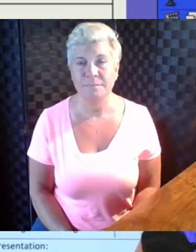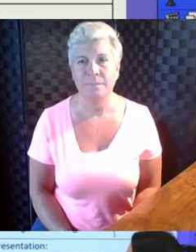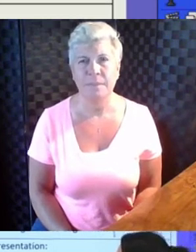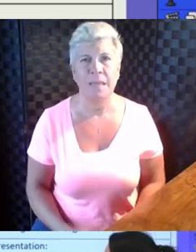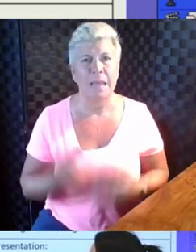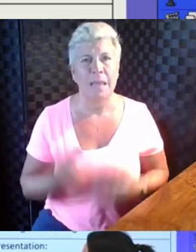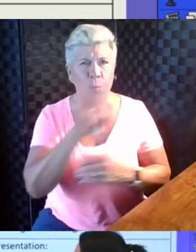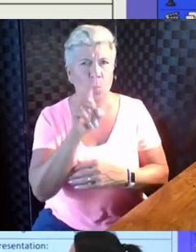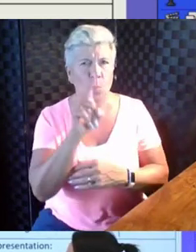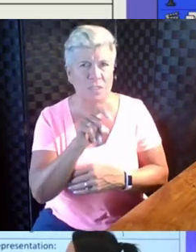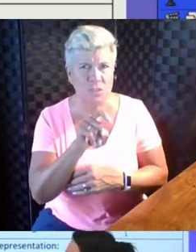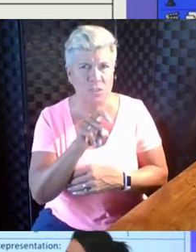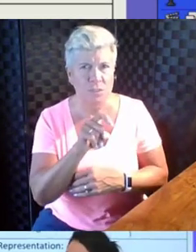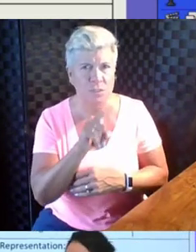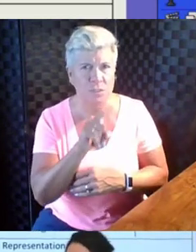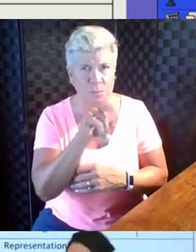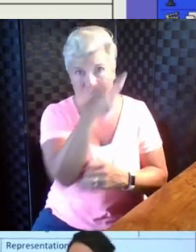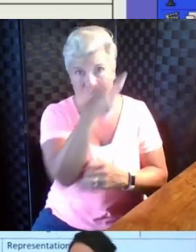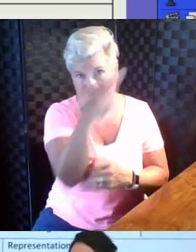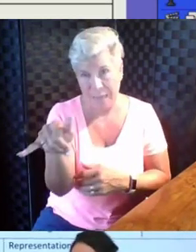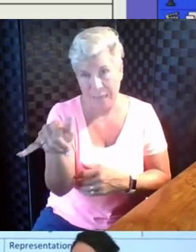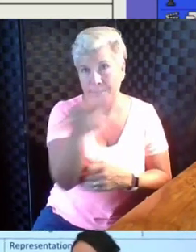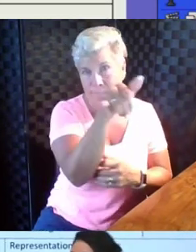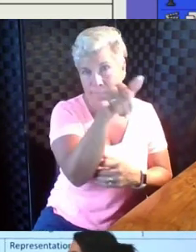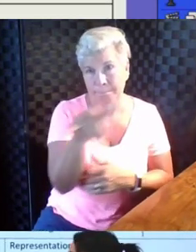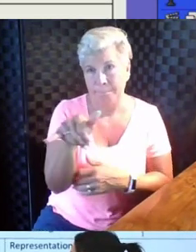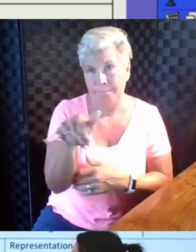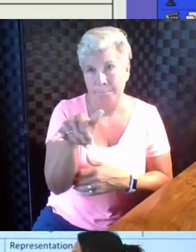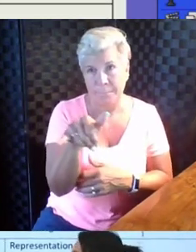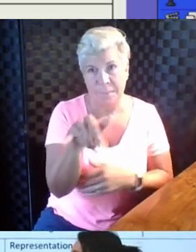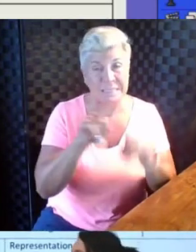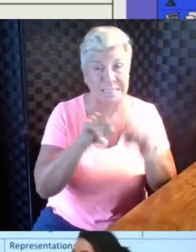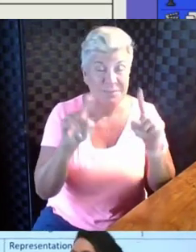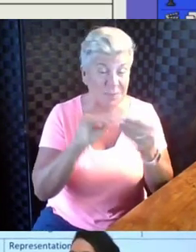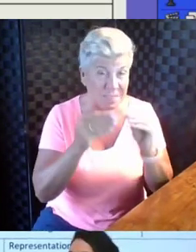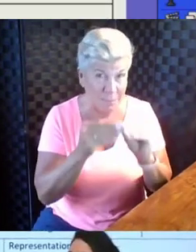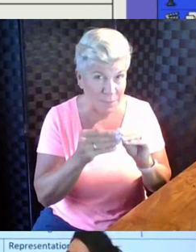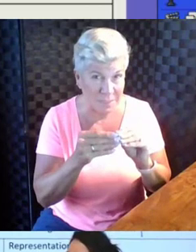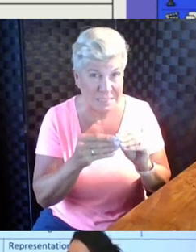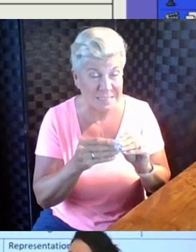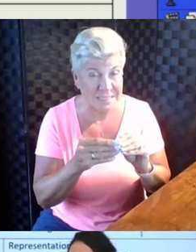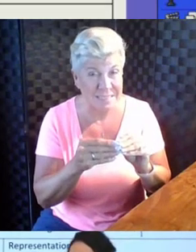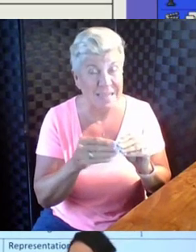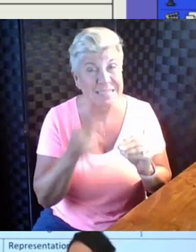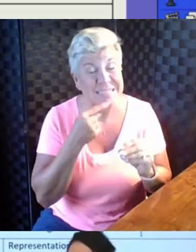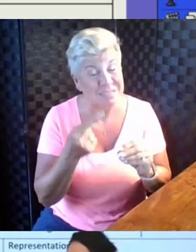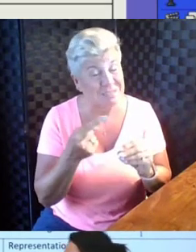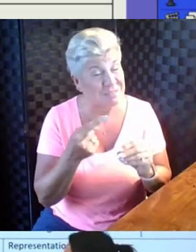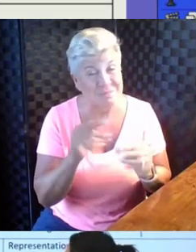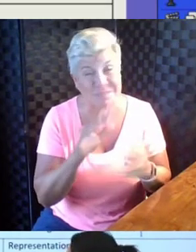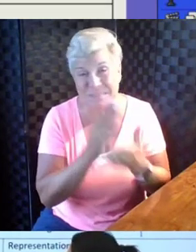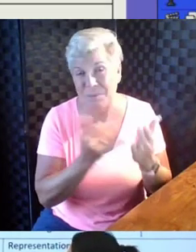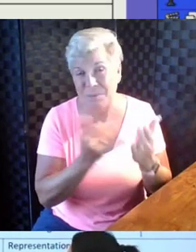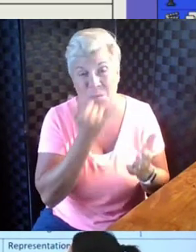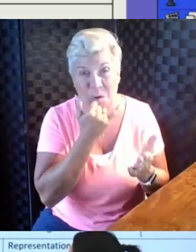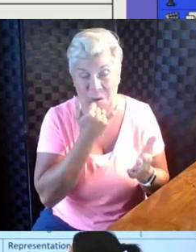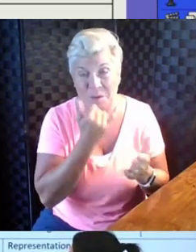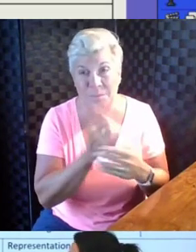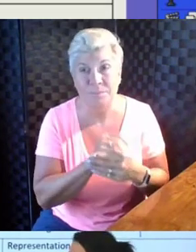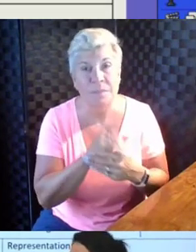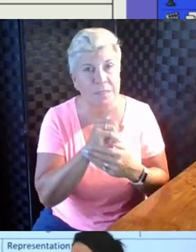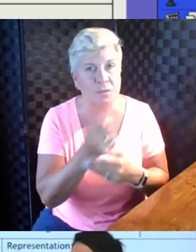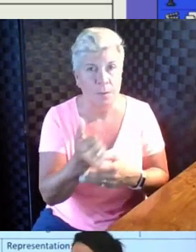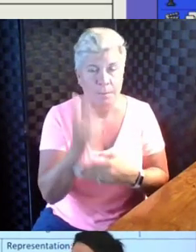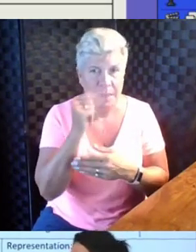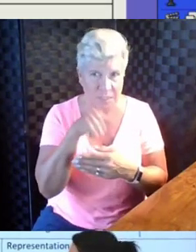Now, the question mark should be the same. If we get 2 different numbers here, then that tells us, uh-oh, we did something wrong. So we